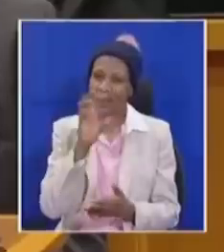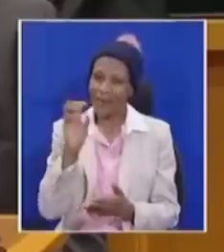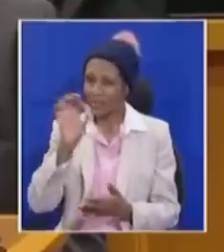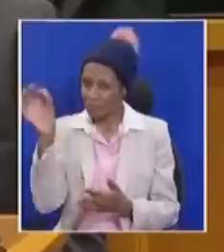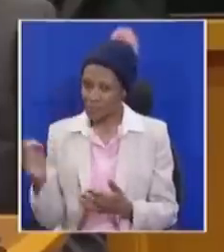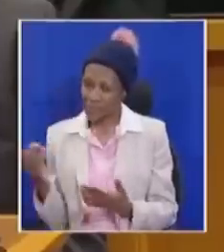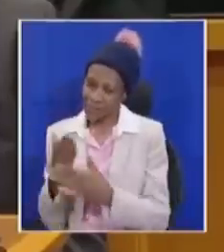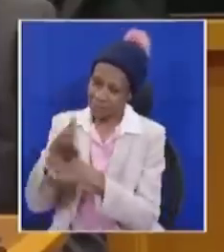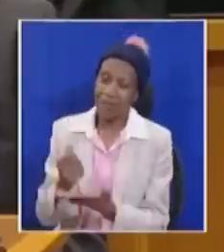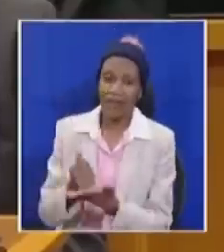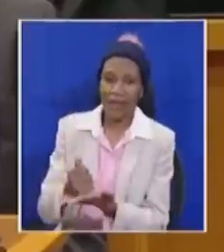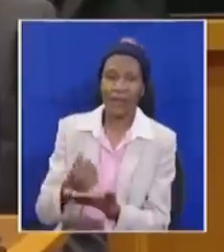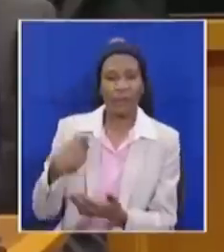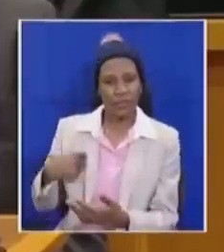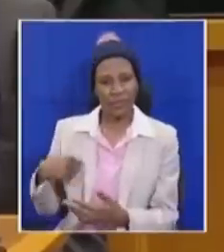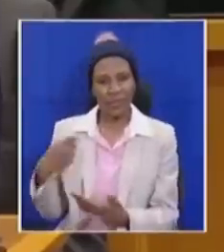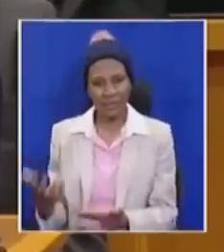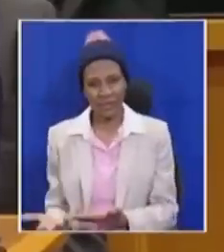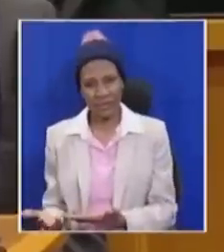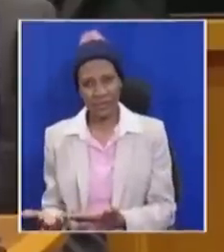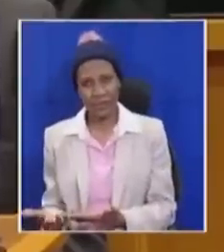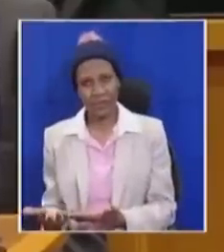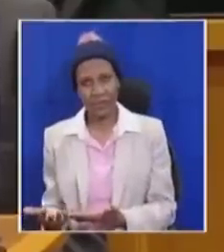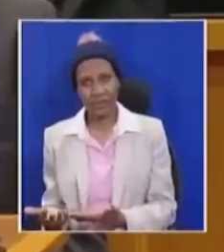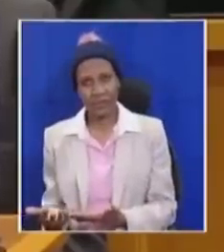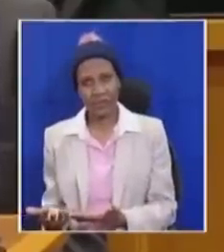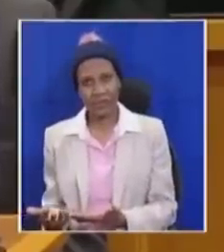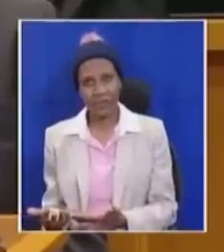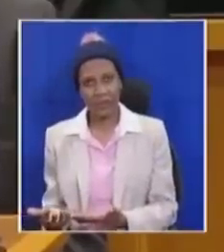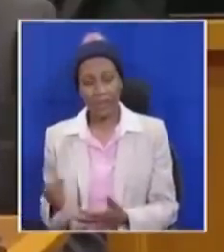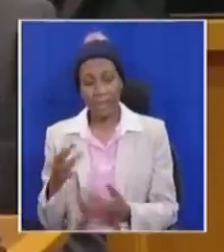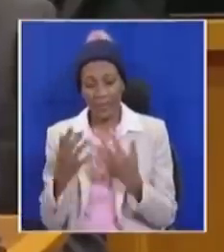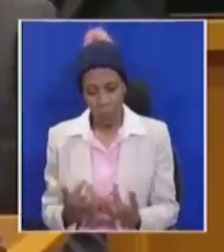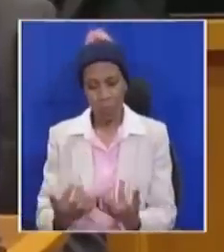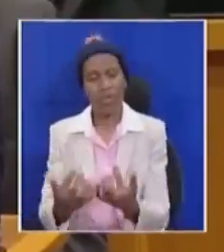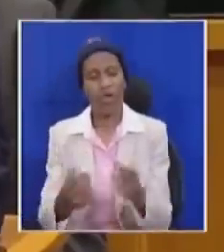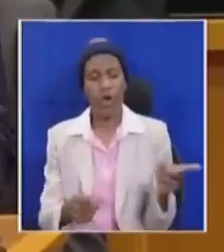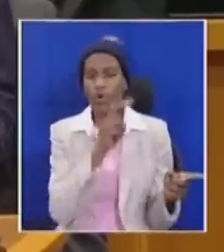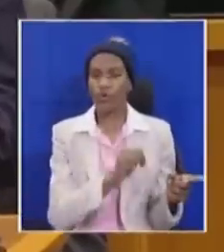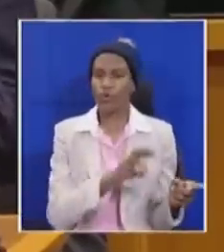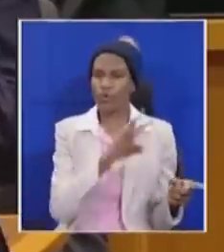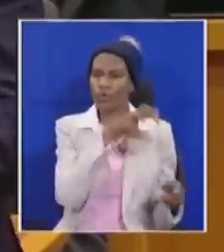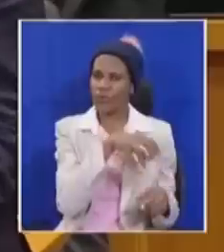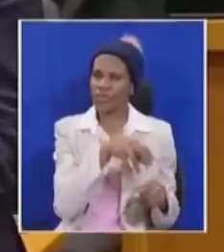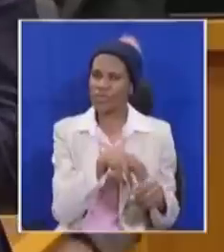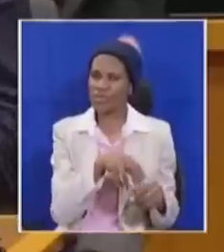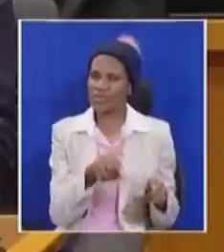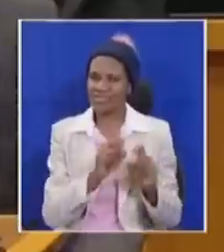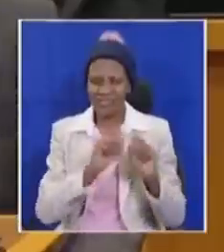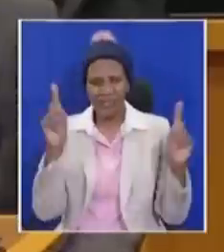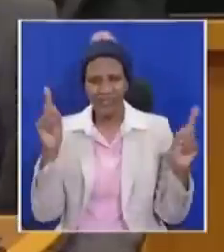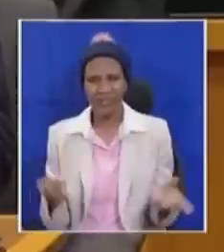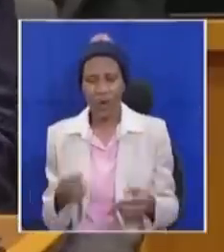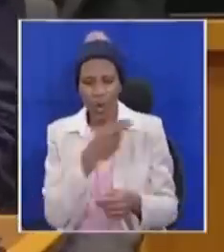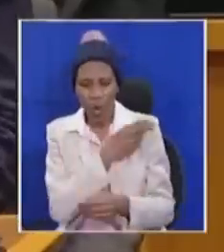those municipalities, are far in excess of what is present on the ground in the Northwest, and that the state of hospitals and